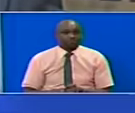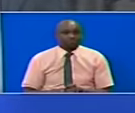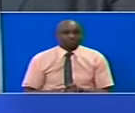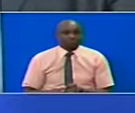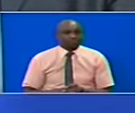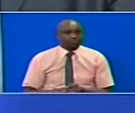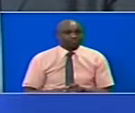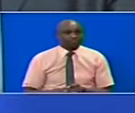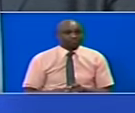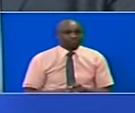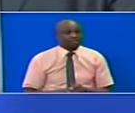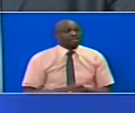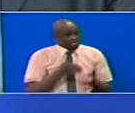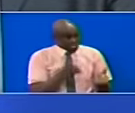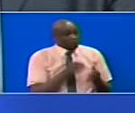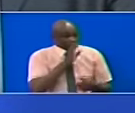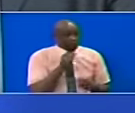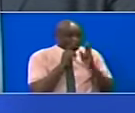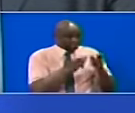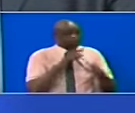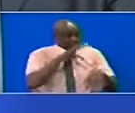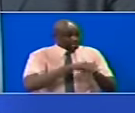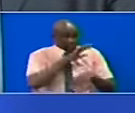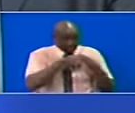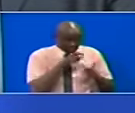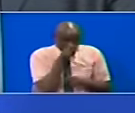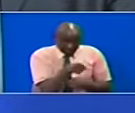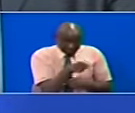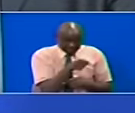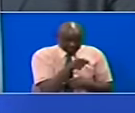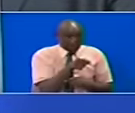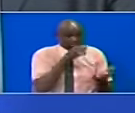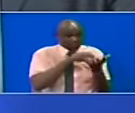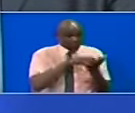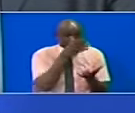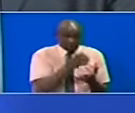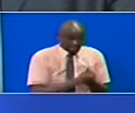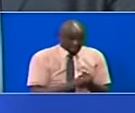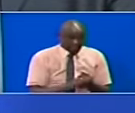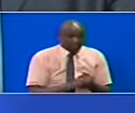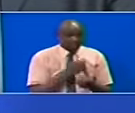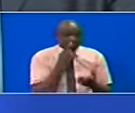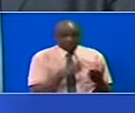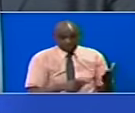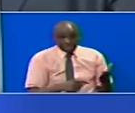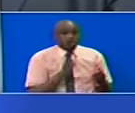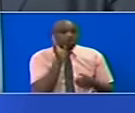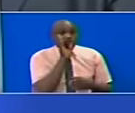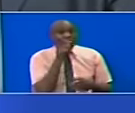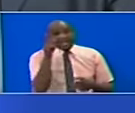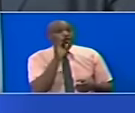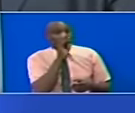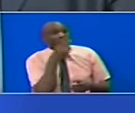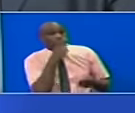Ken, going by the reports that we've gotten about this particular situation is that rumor has it